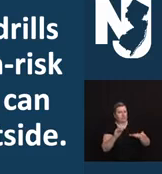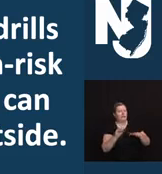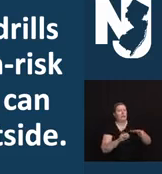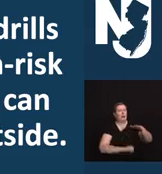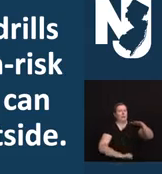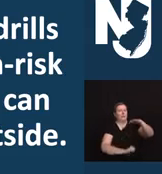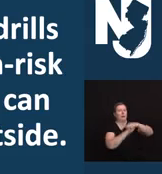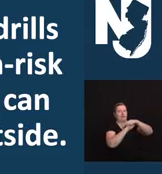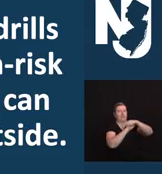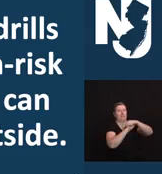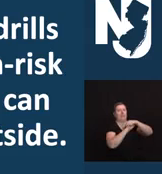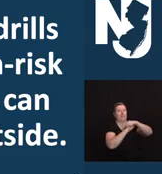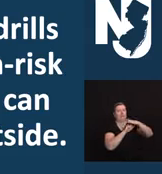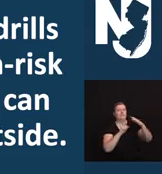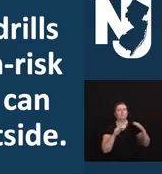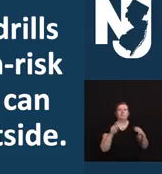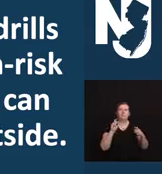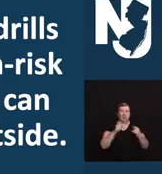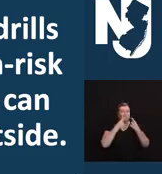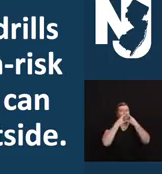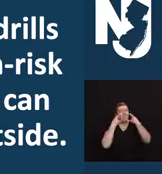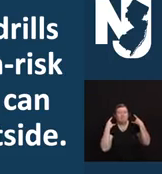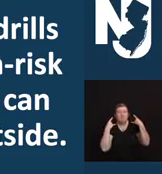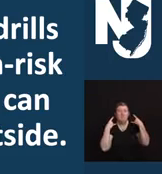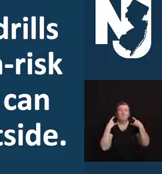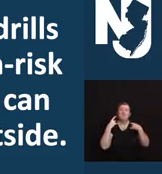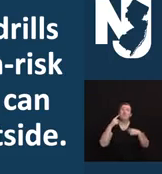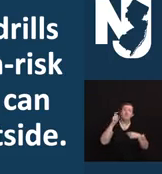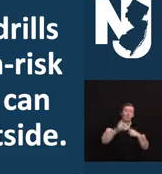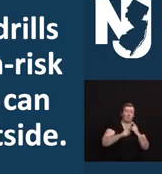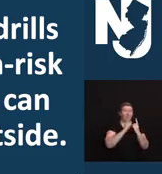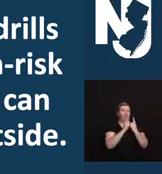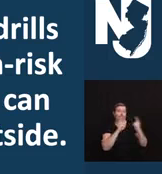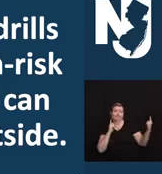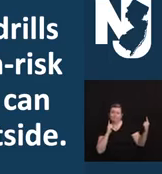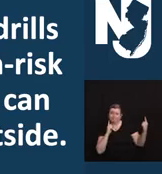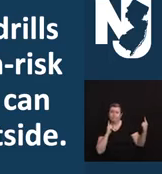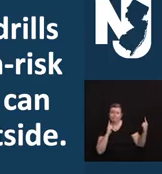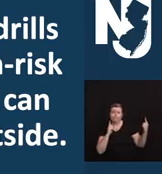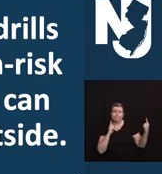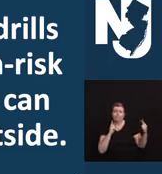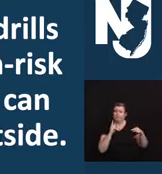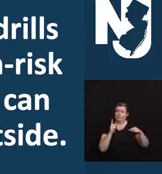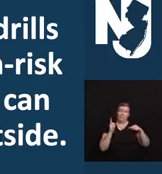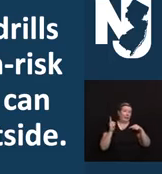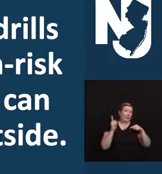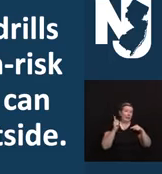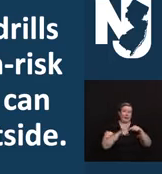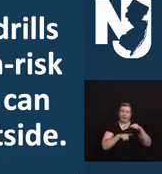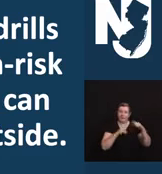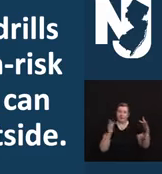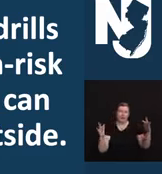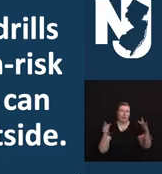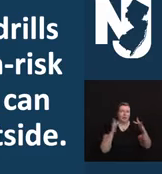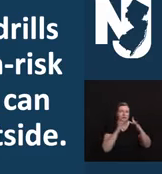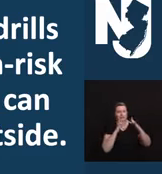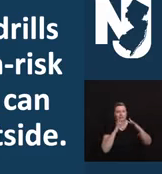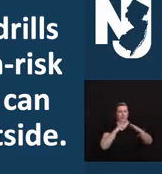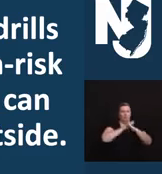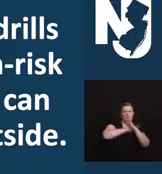as everyone is masked and keeping social distances. And there cannot be any contact drills or sparring